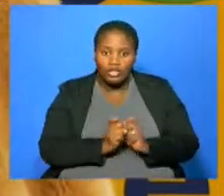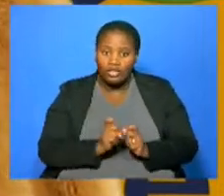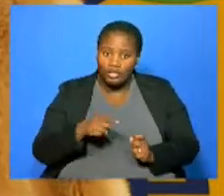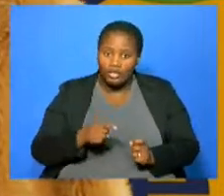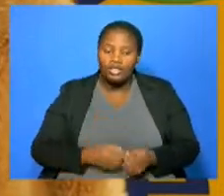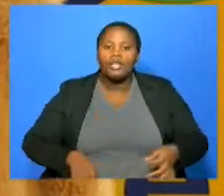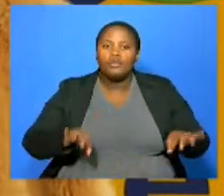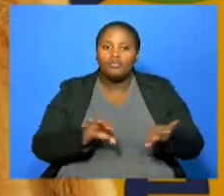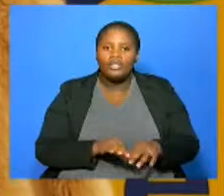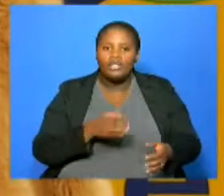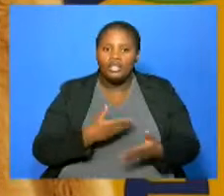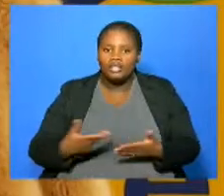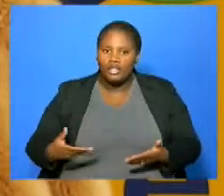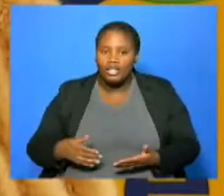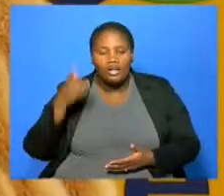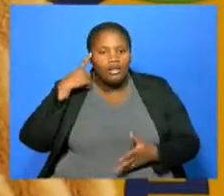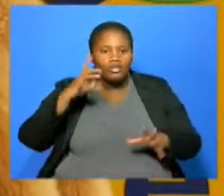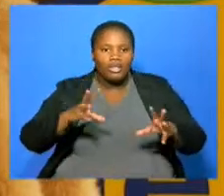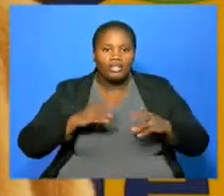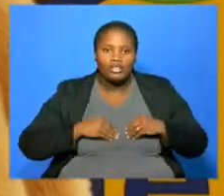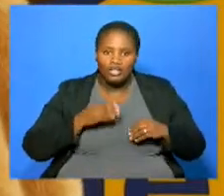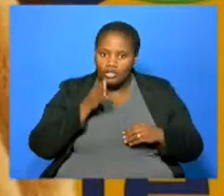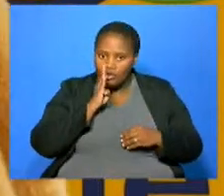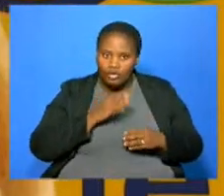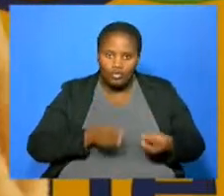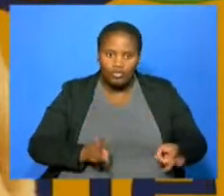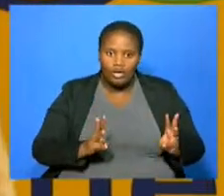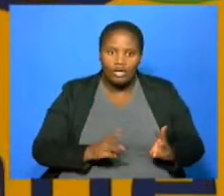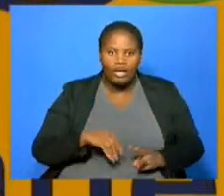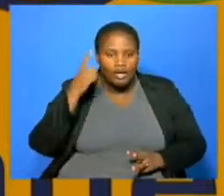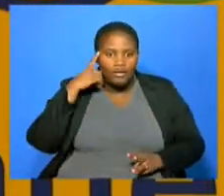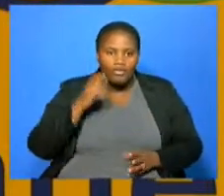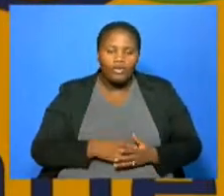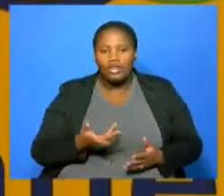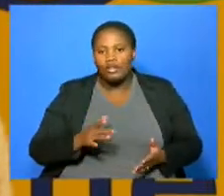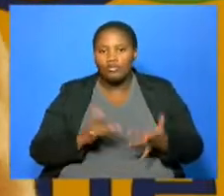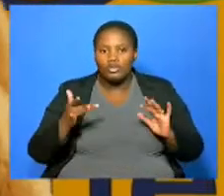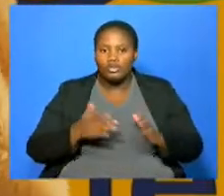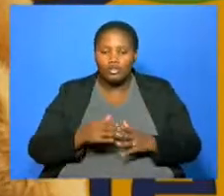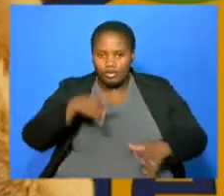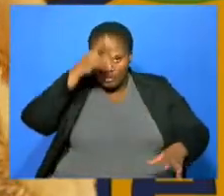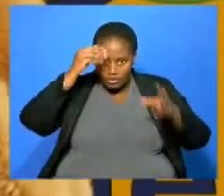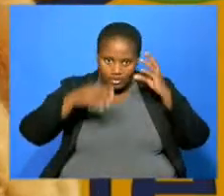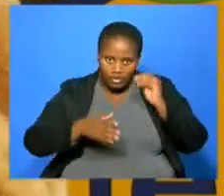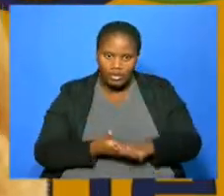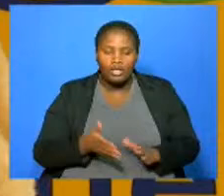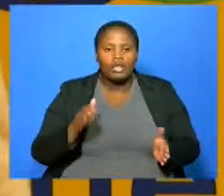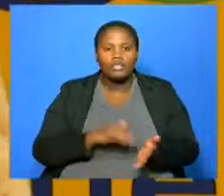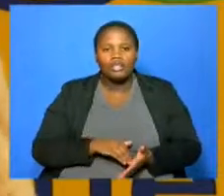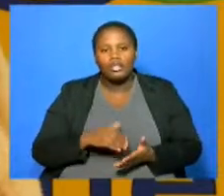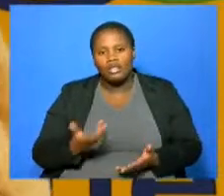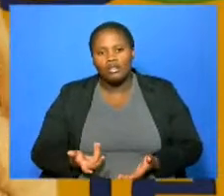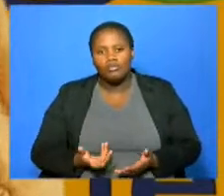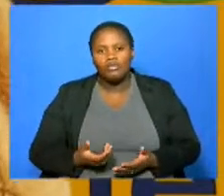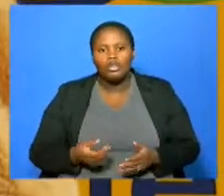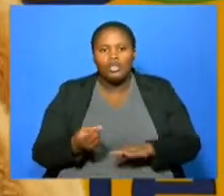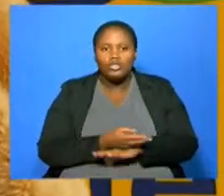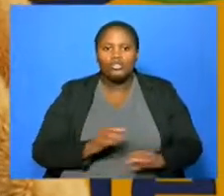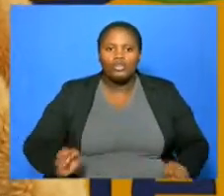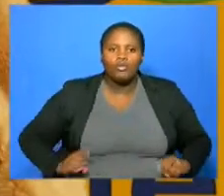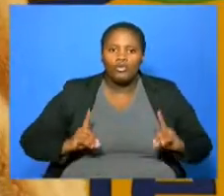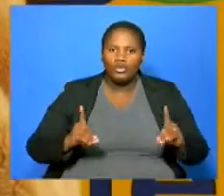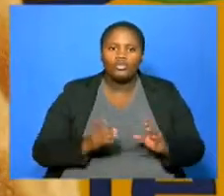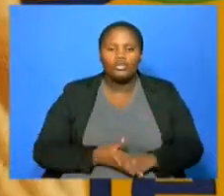teaching, you know, such as the online learning. To what extent have we taken